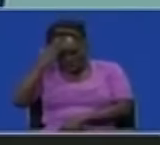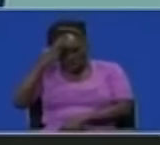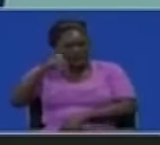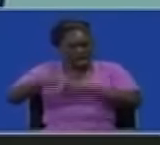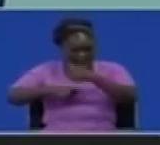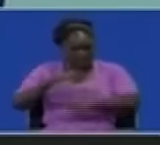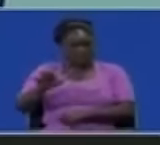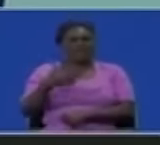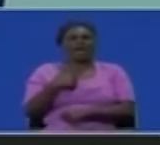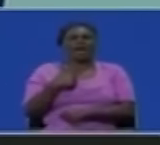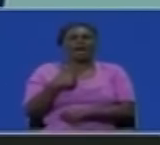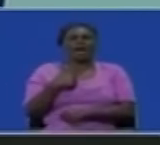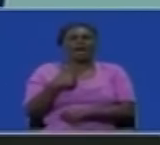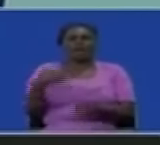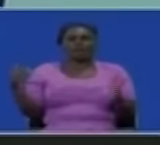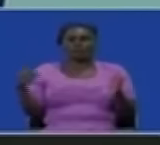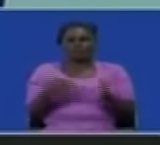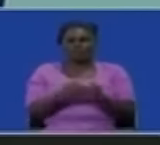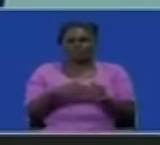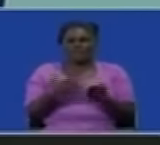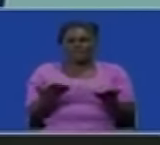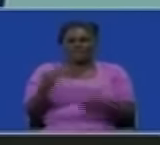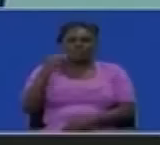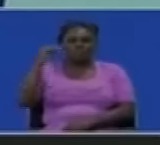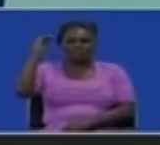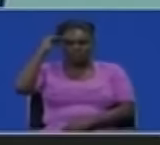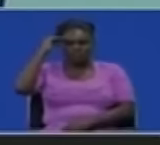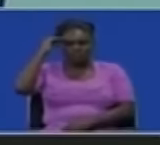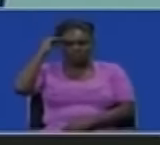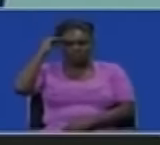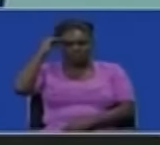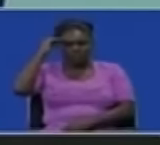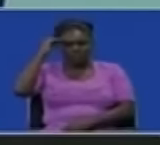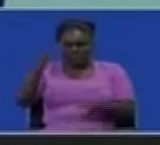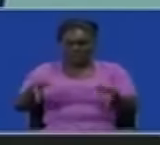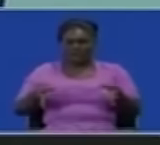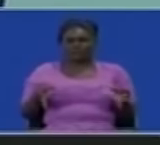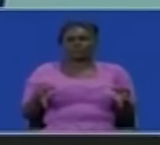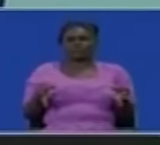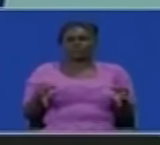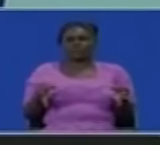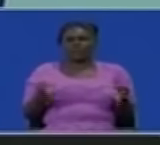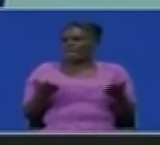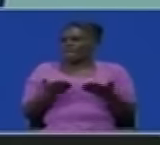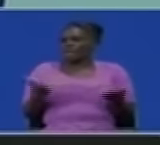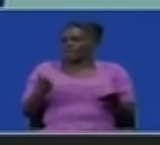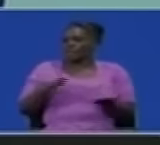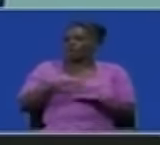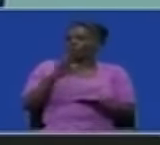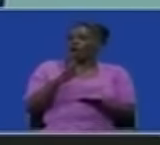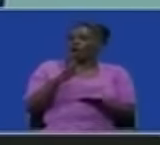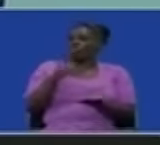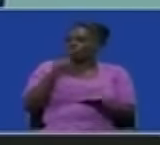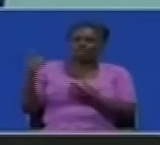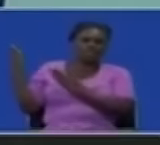of his word. They will bar any defaulting principal from being a signatory to the accounts. So anything else that you see apart from